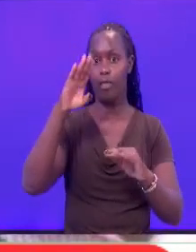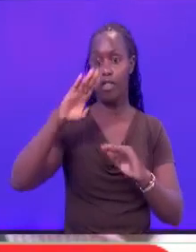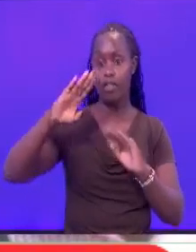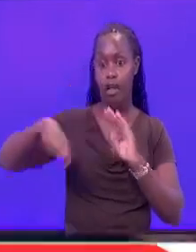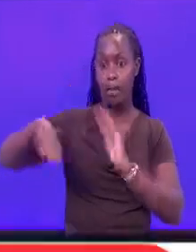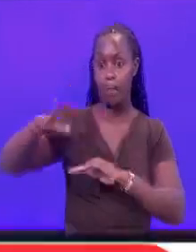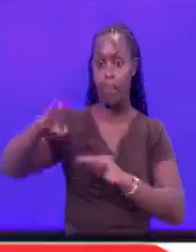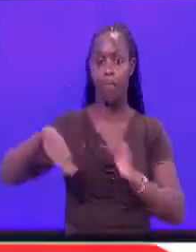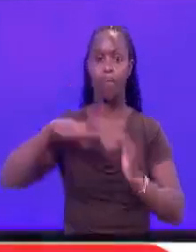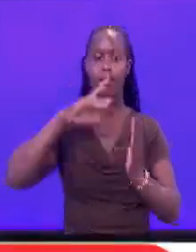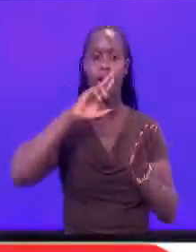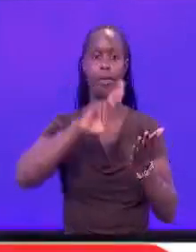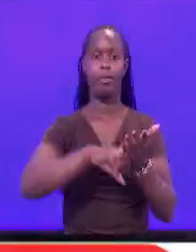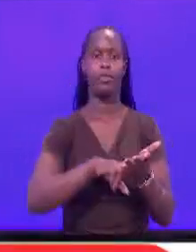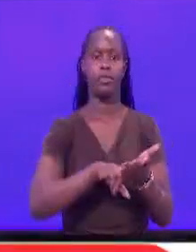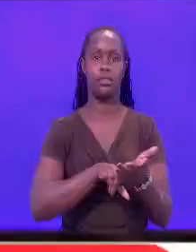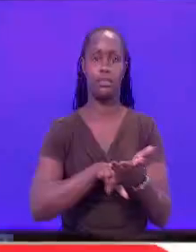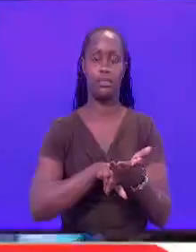document.